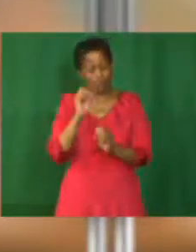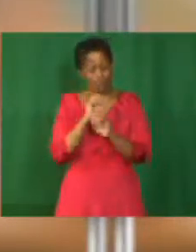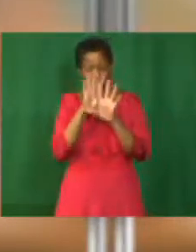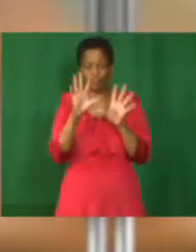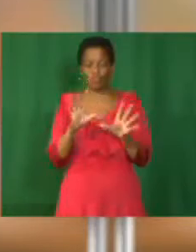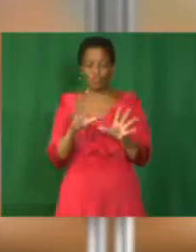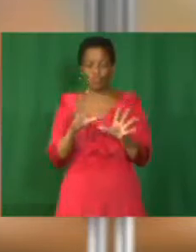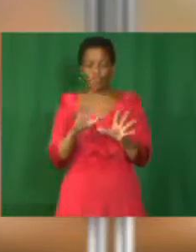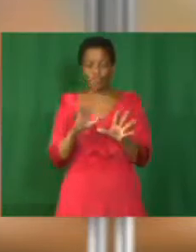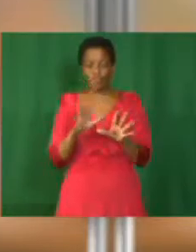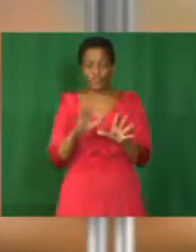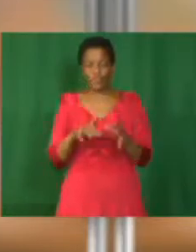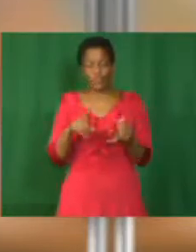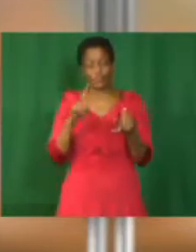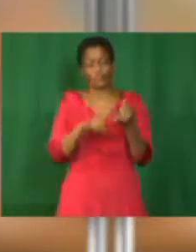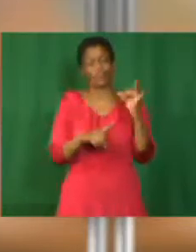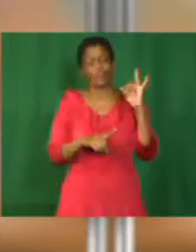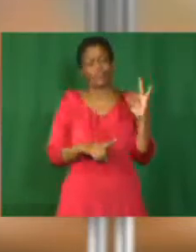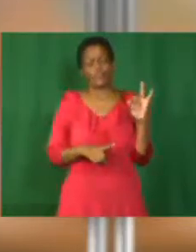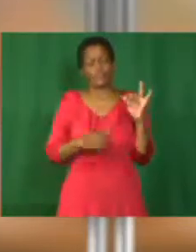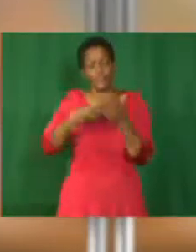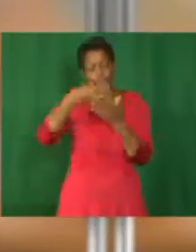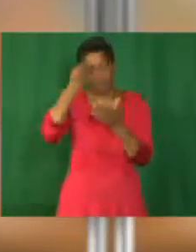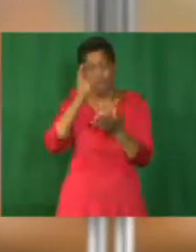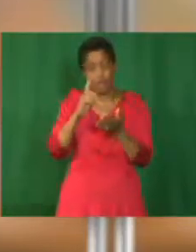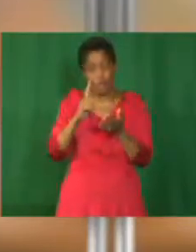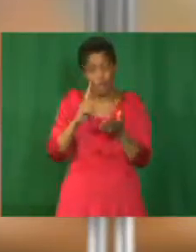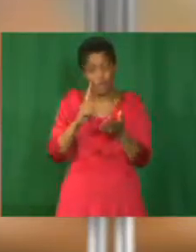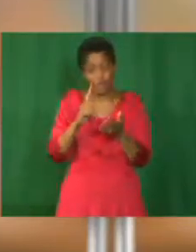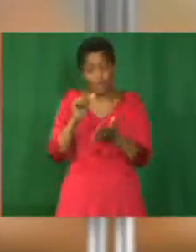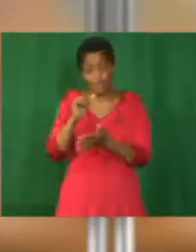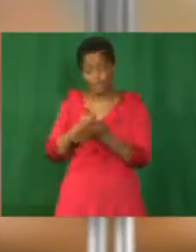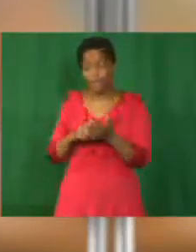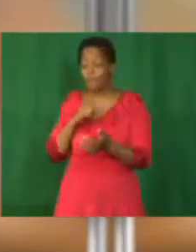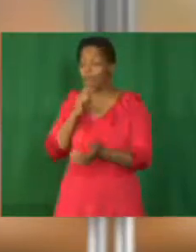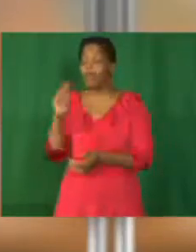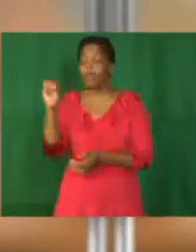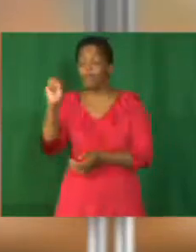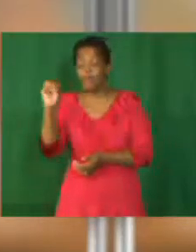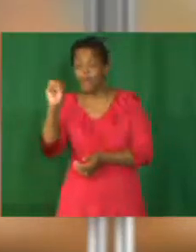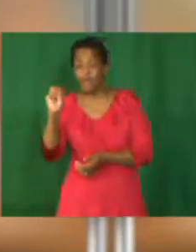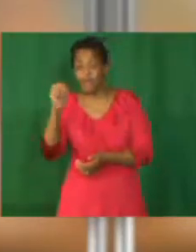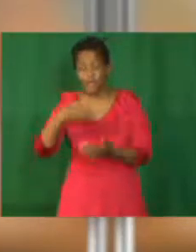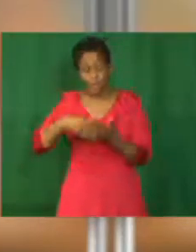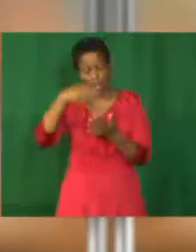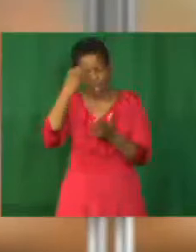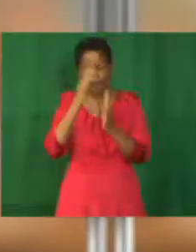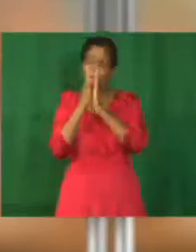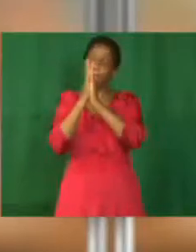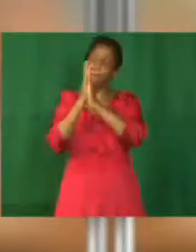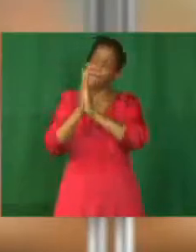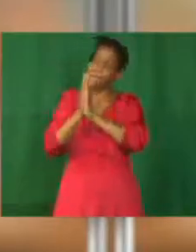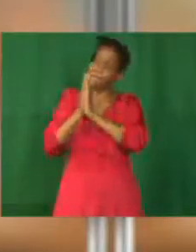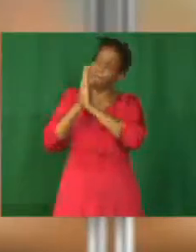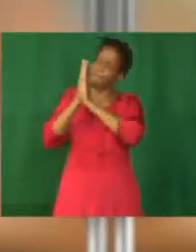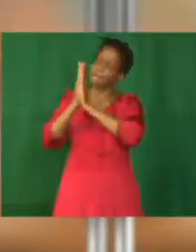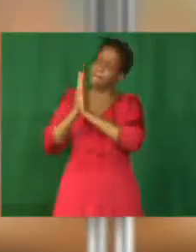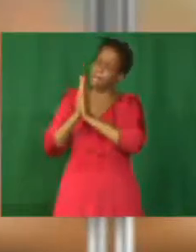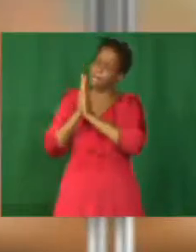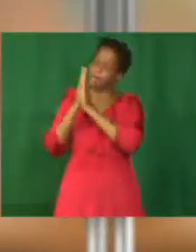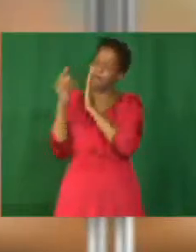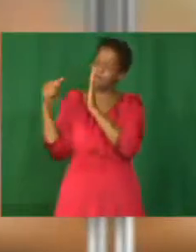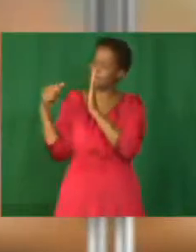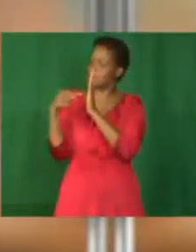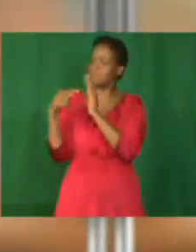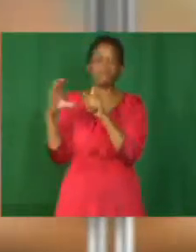is important before taking an important decision. So now, why is